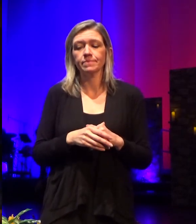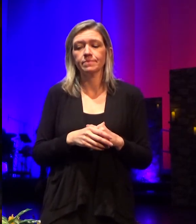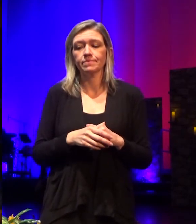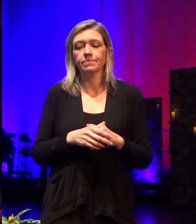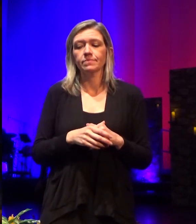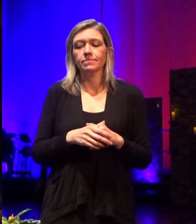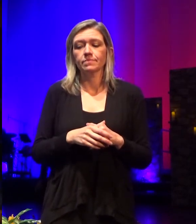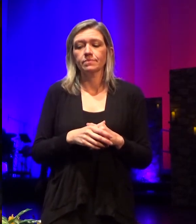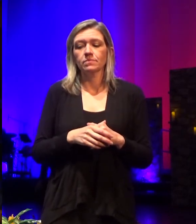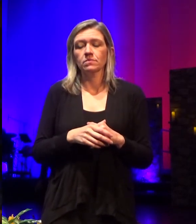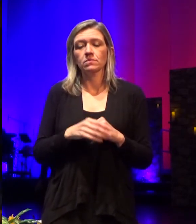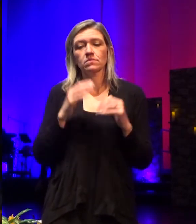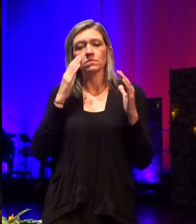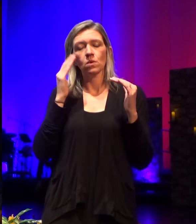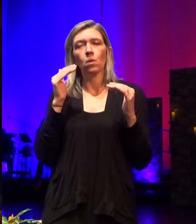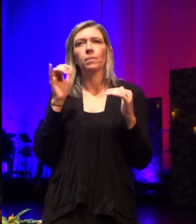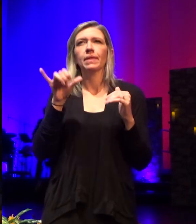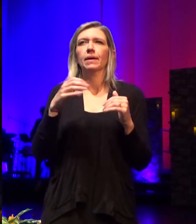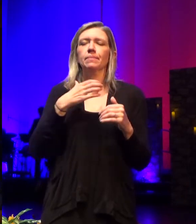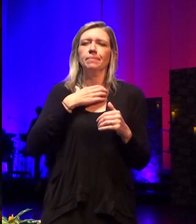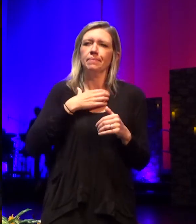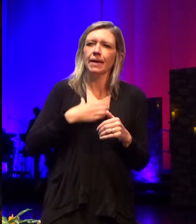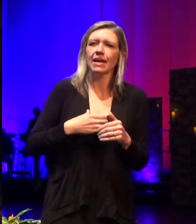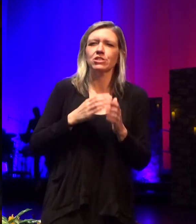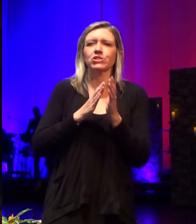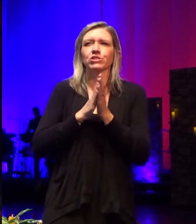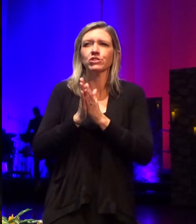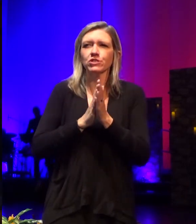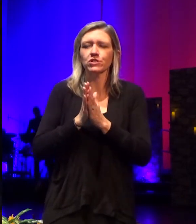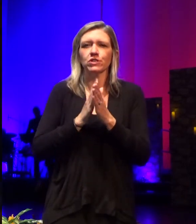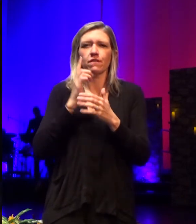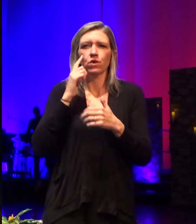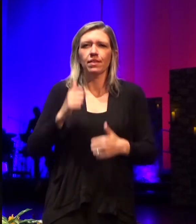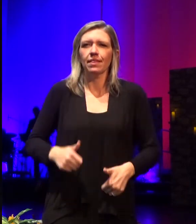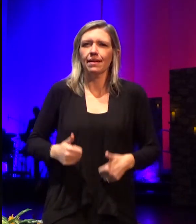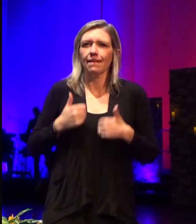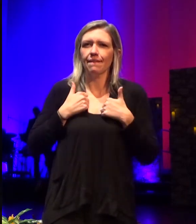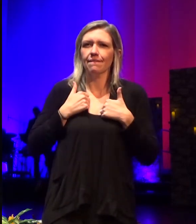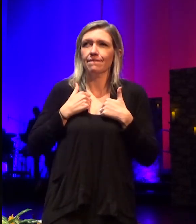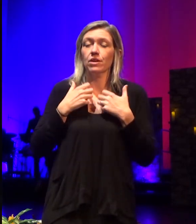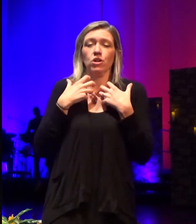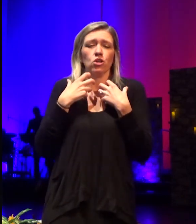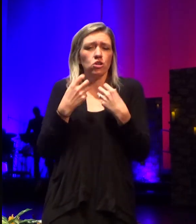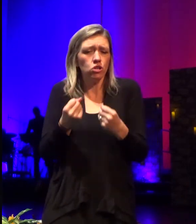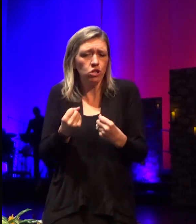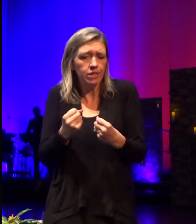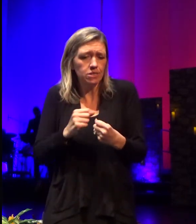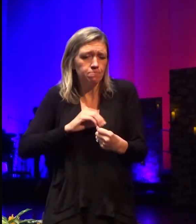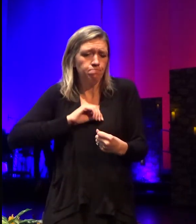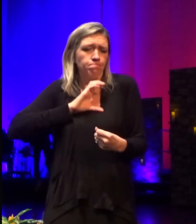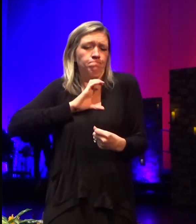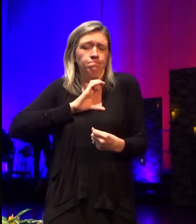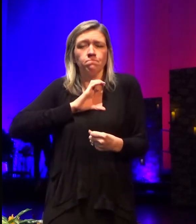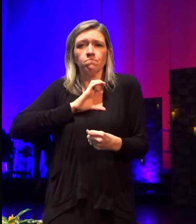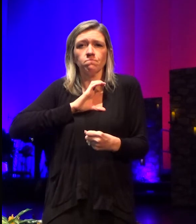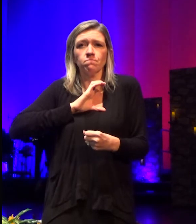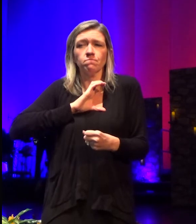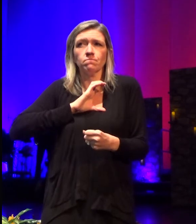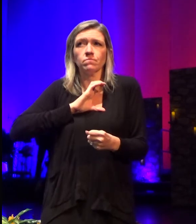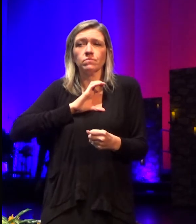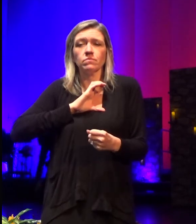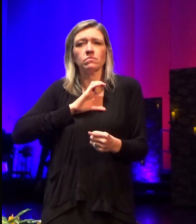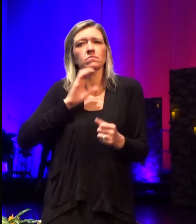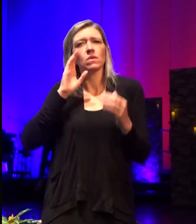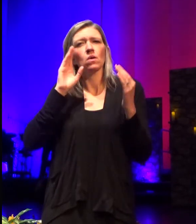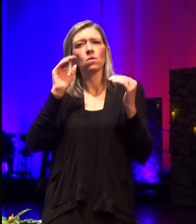May a certain passion for life and a heartfelt courage well up within us to